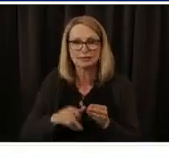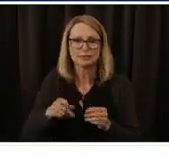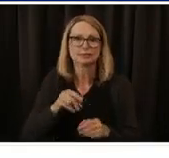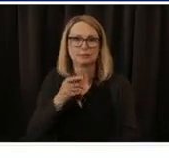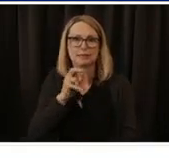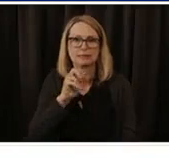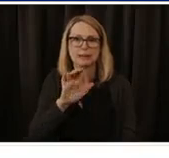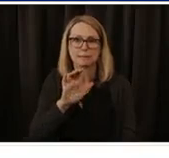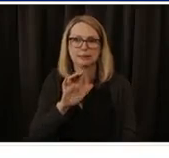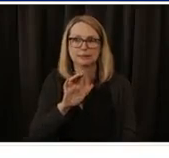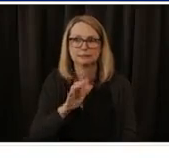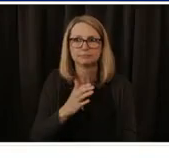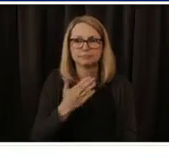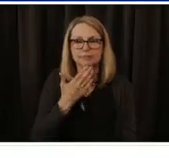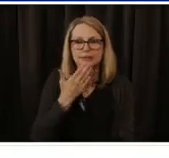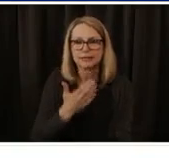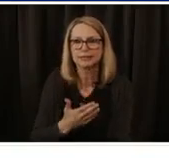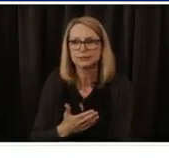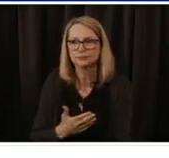Thank you.